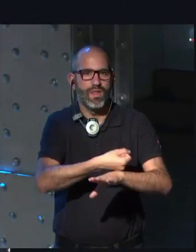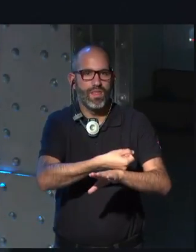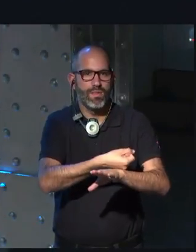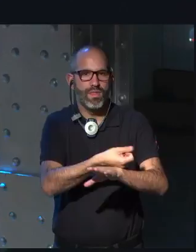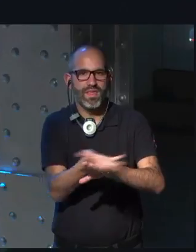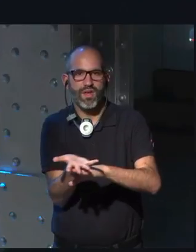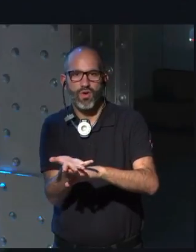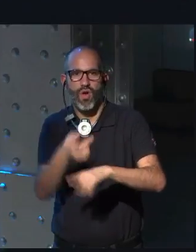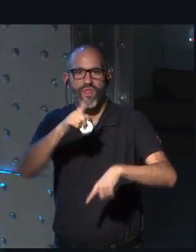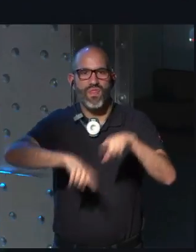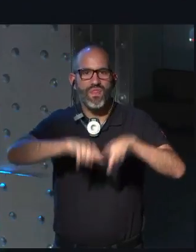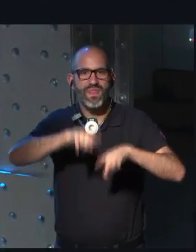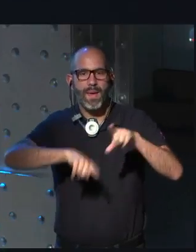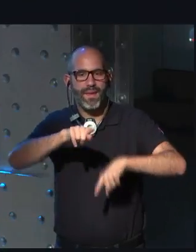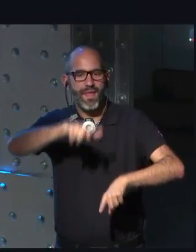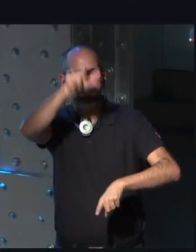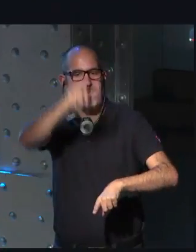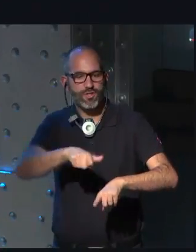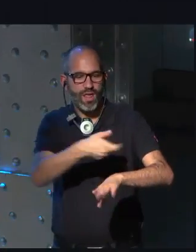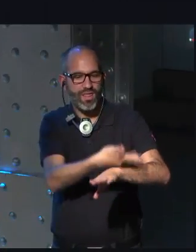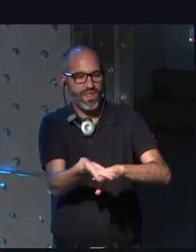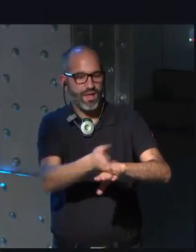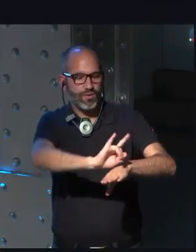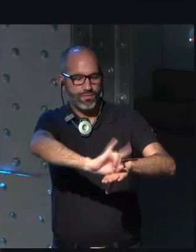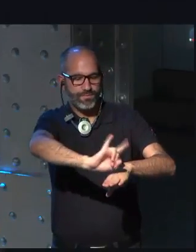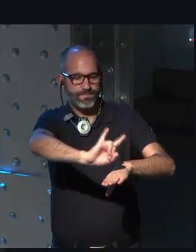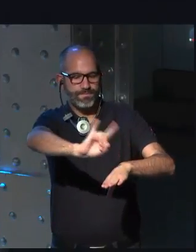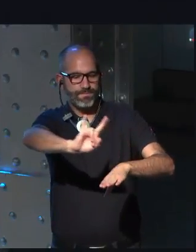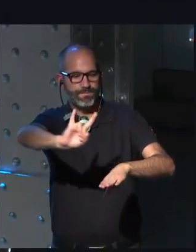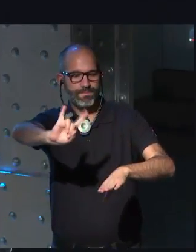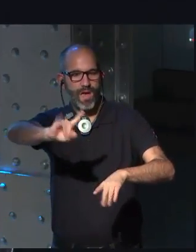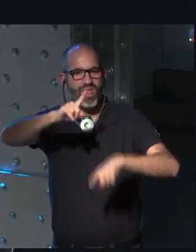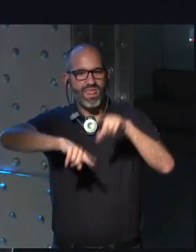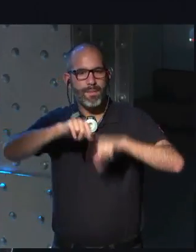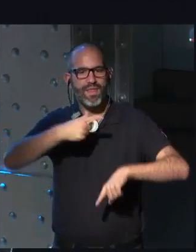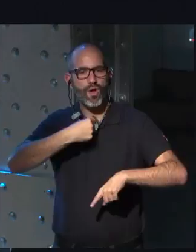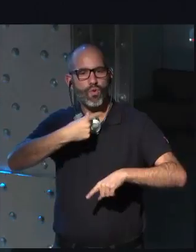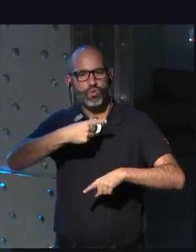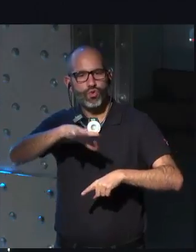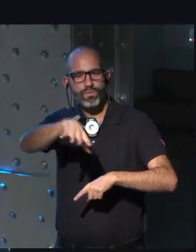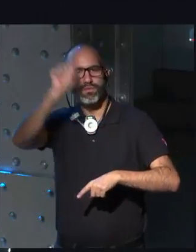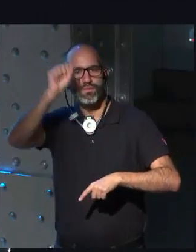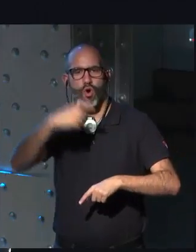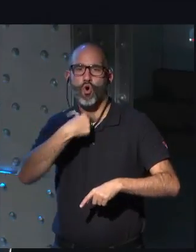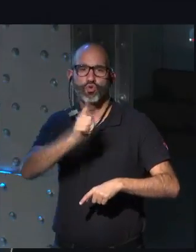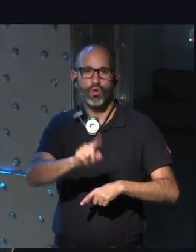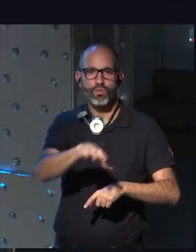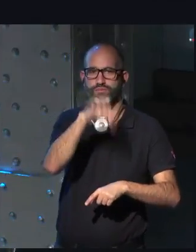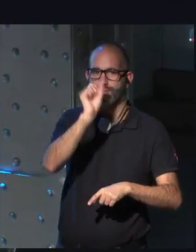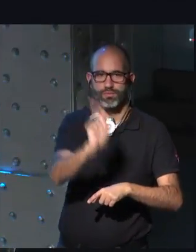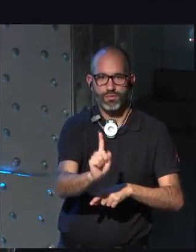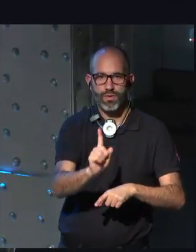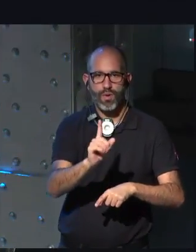mean, a recording is sort of a utopian opportunity to really like make something sound the way you wish everything sounded, and I